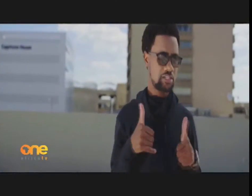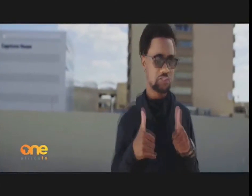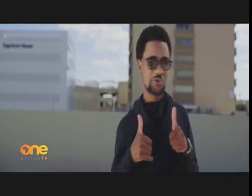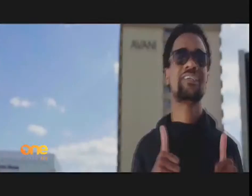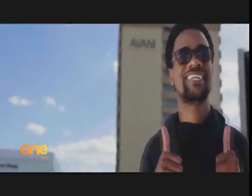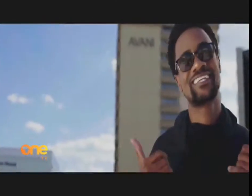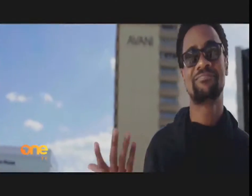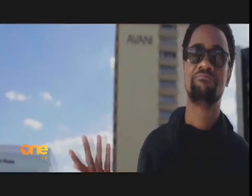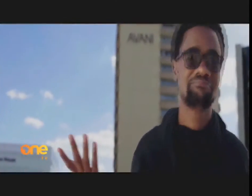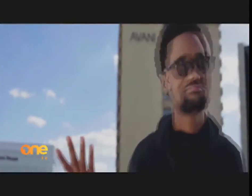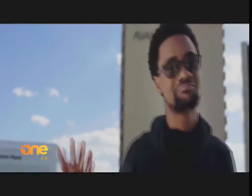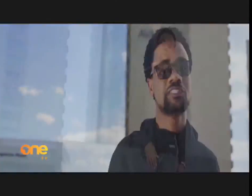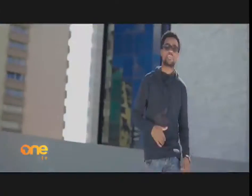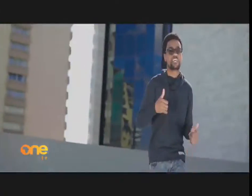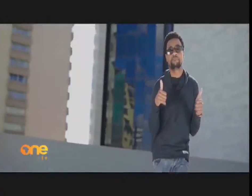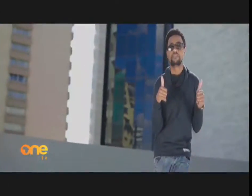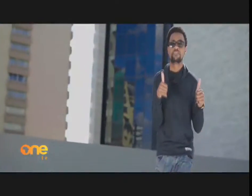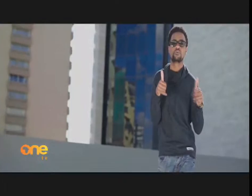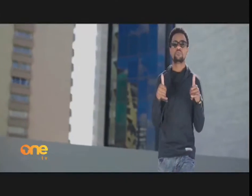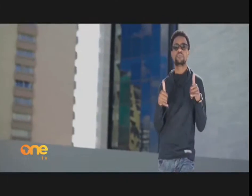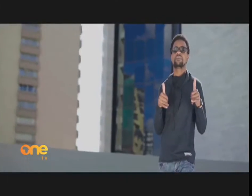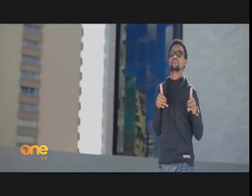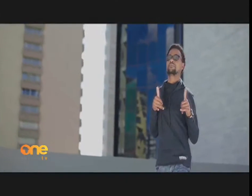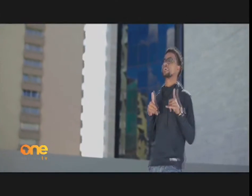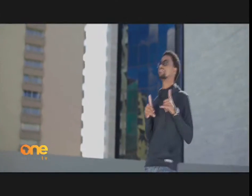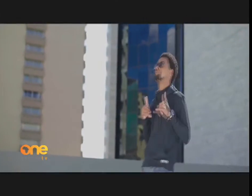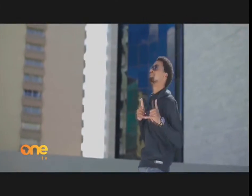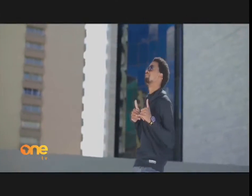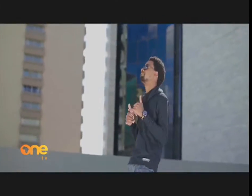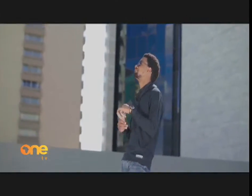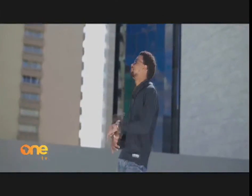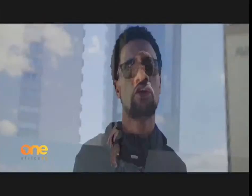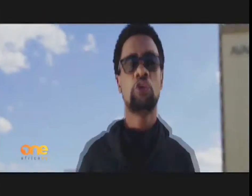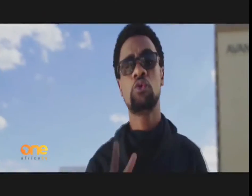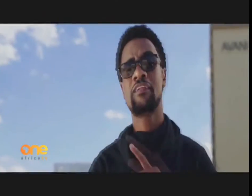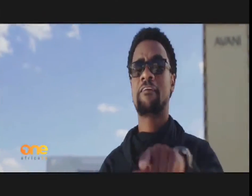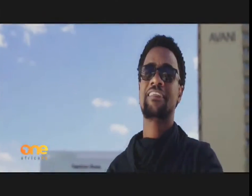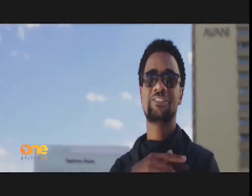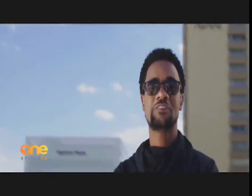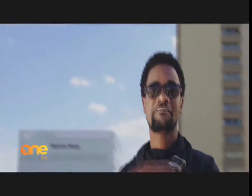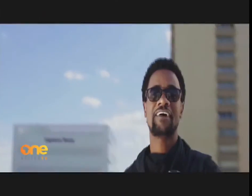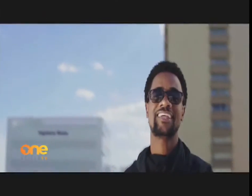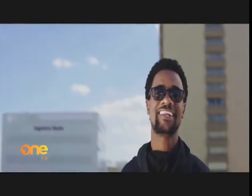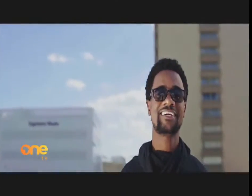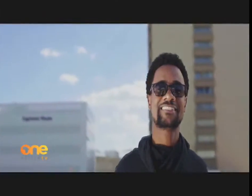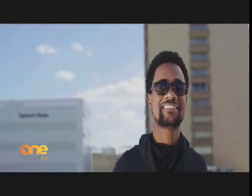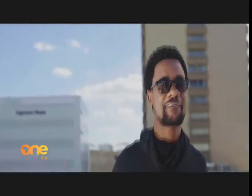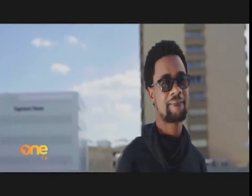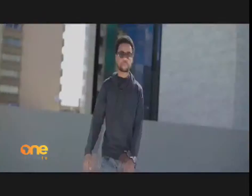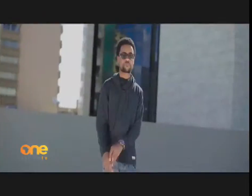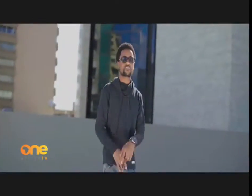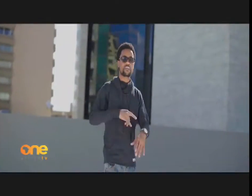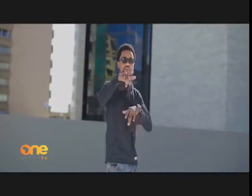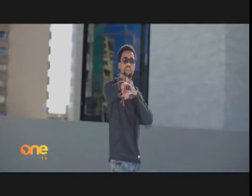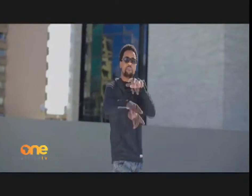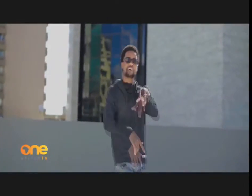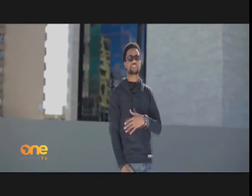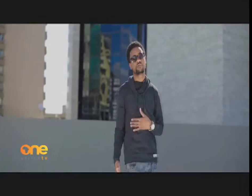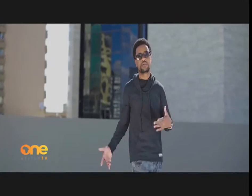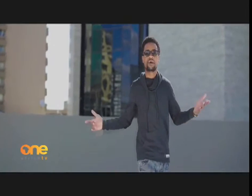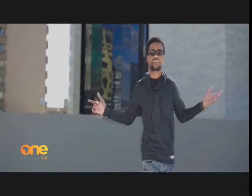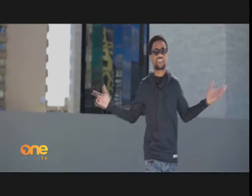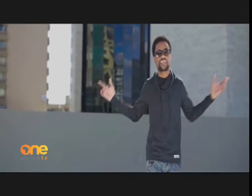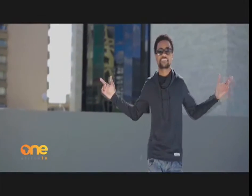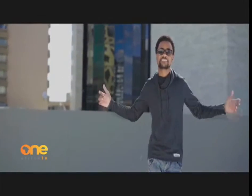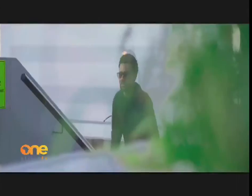me it's okay. Everything will be alright. You're the father to the fatherless. You're the mother to